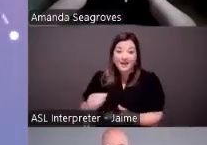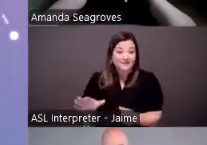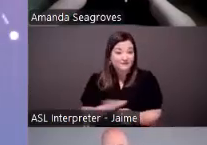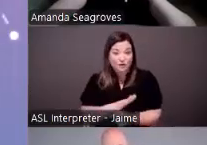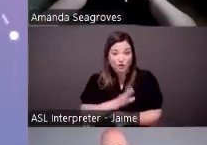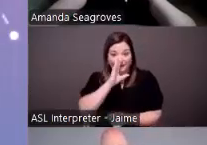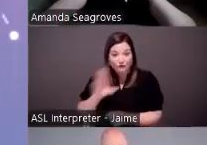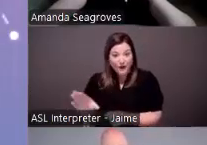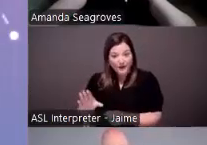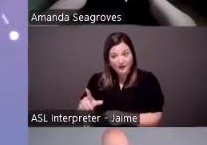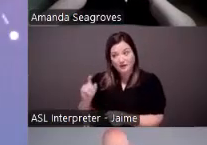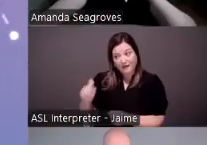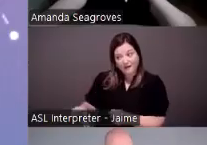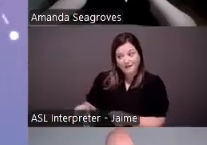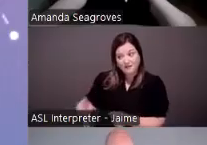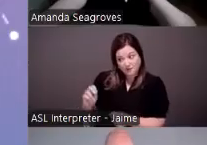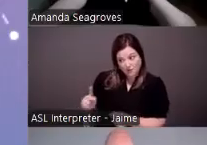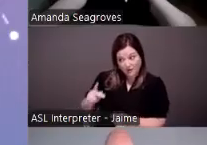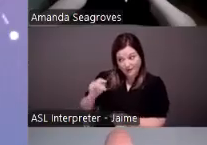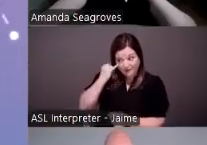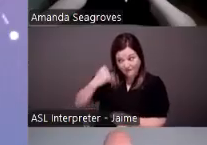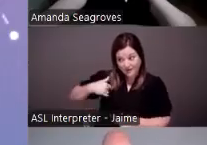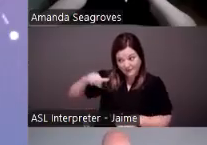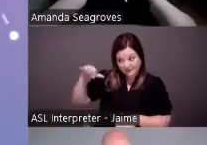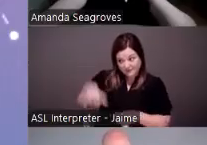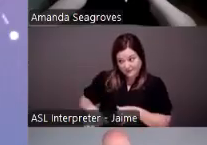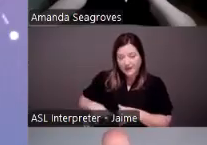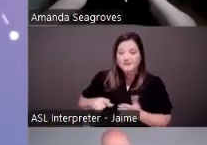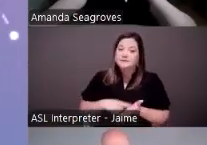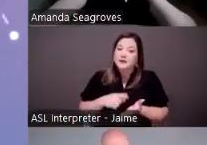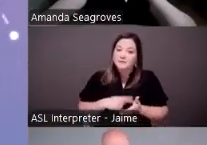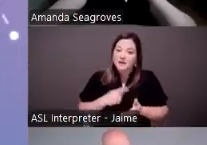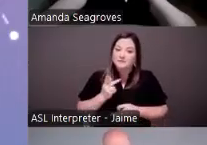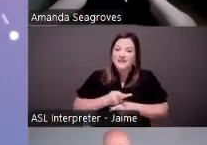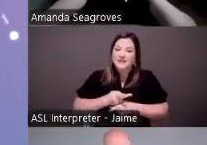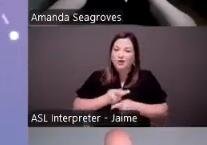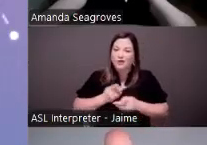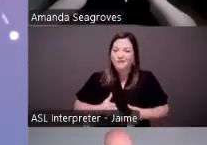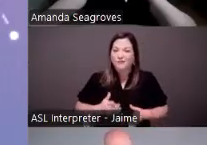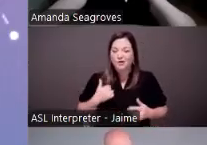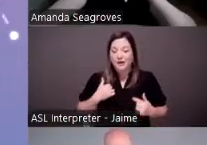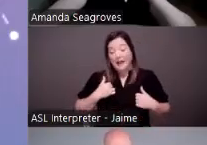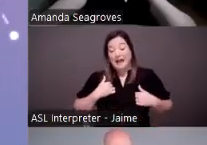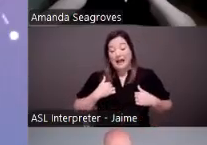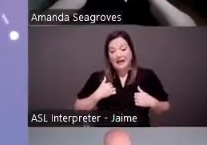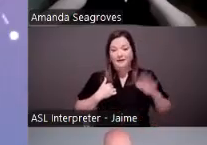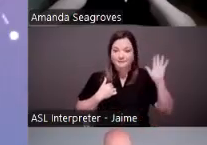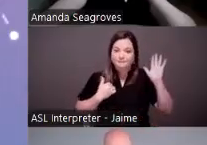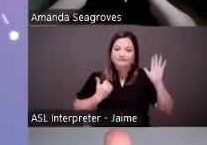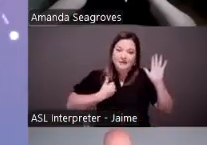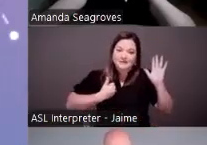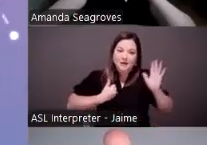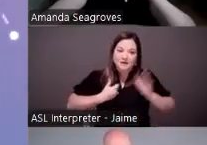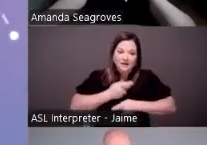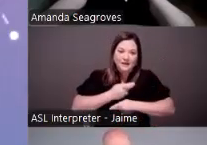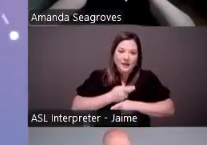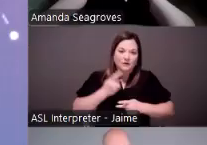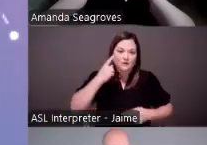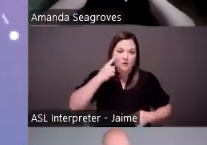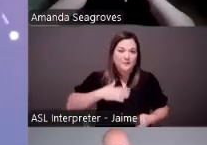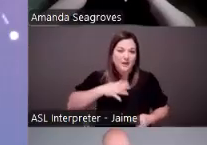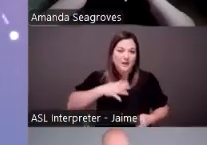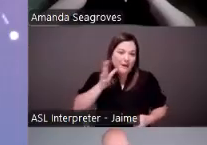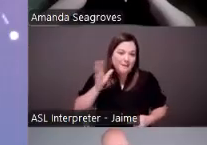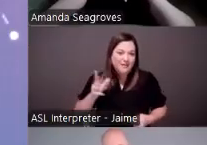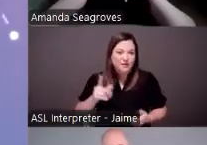ask, is it okay if I stay here? Sometimes as a caregiver, we might make, I myself, I'm a caregiver for my grandma, and sometimes I